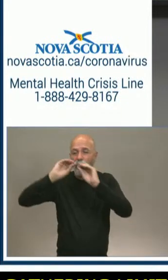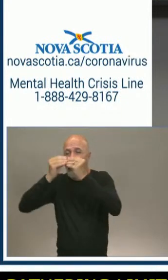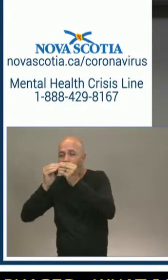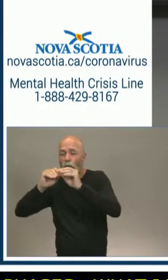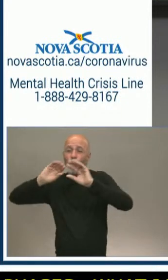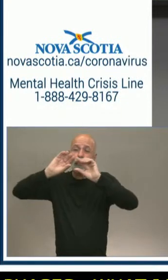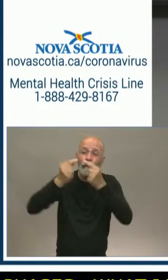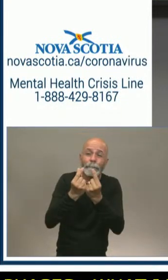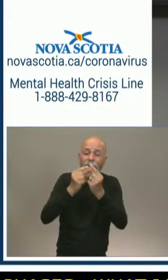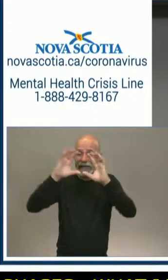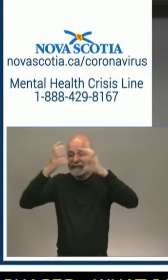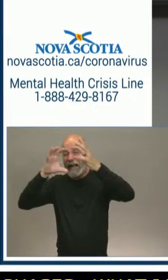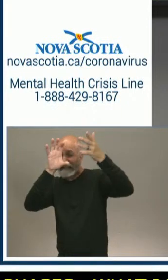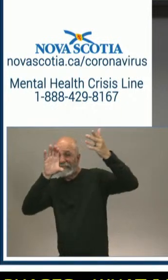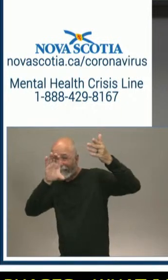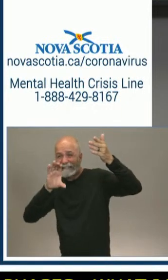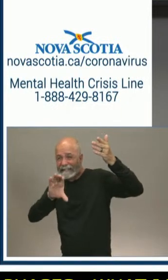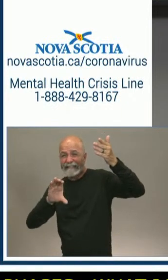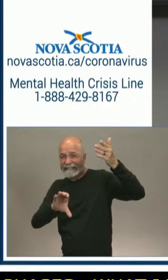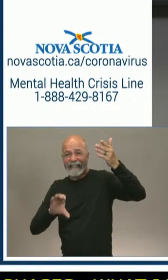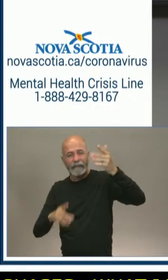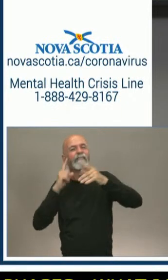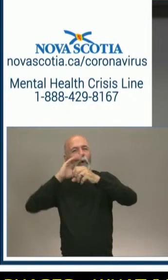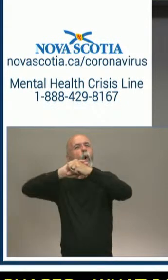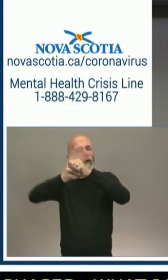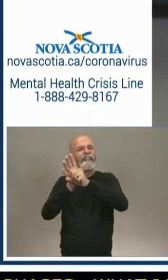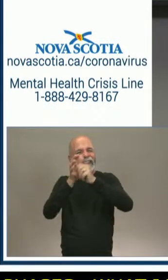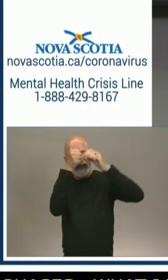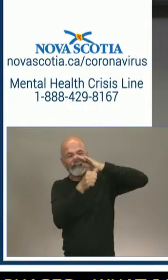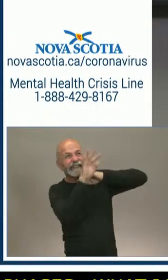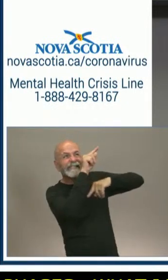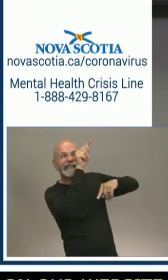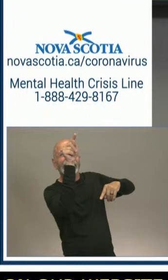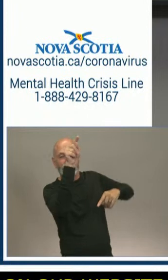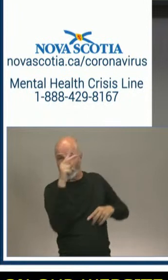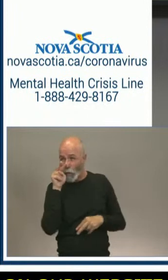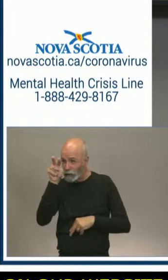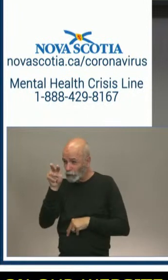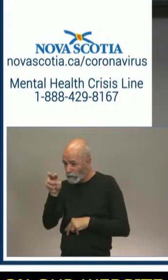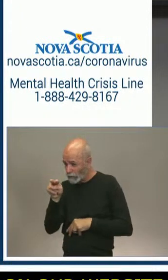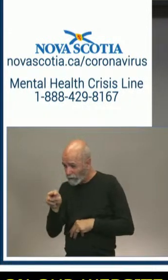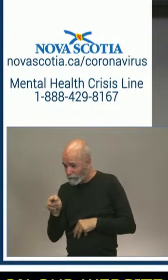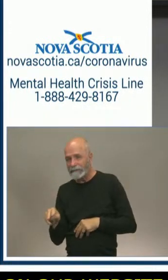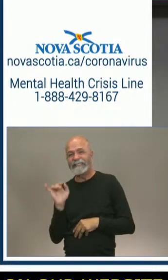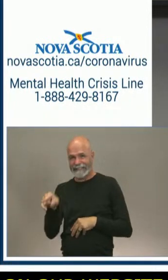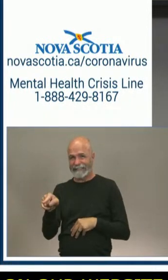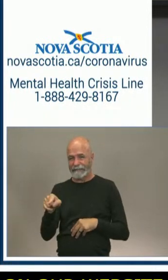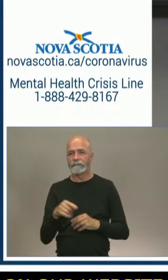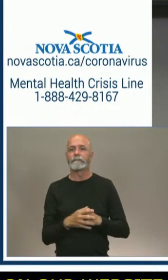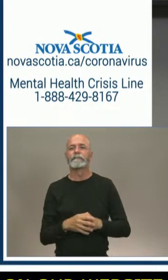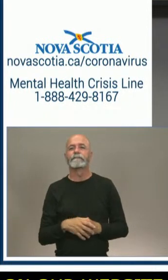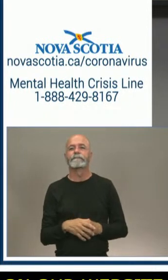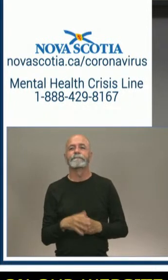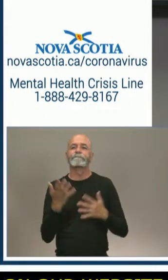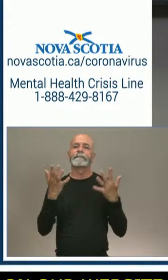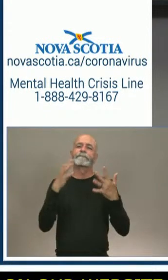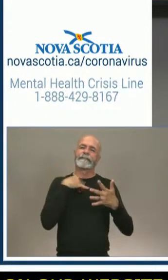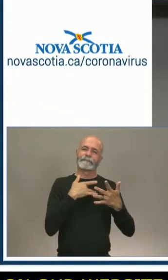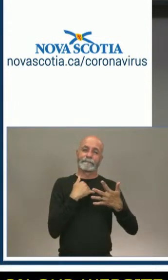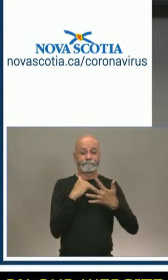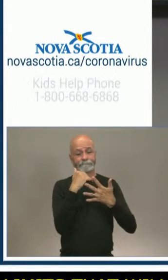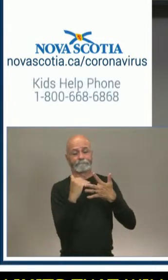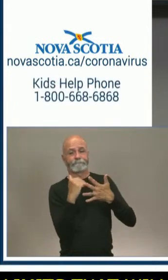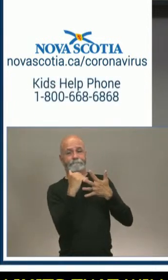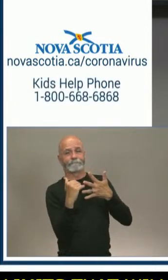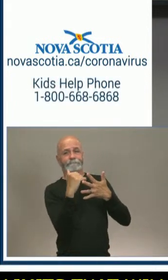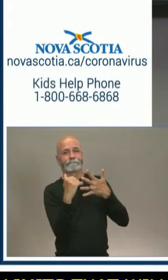our coronavirus website, and what is likely to happen at each of the 4 phases, which take us to the